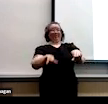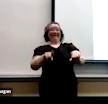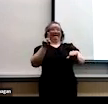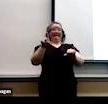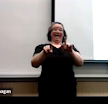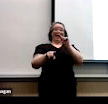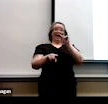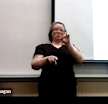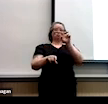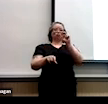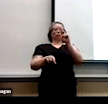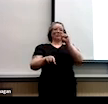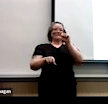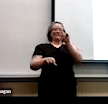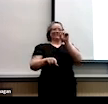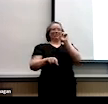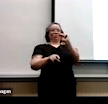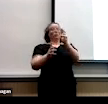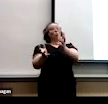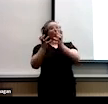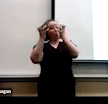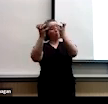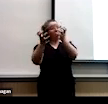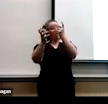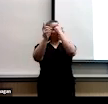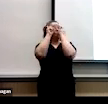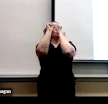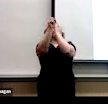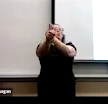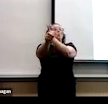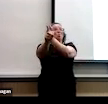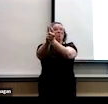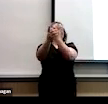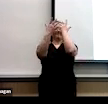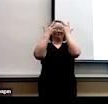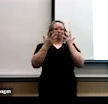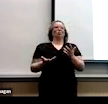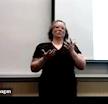But transition does not happen all the time and often does not happen well.